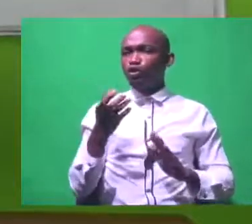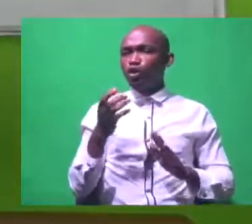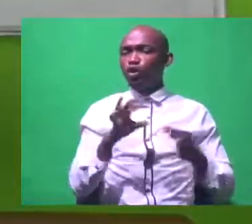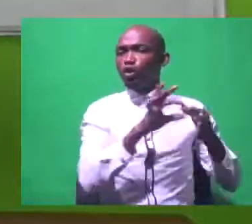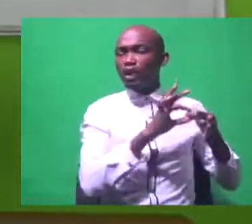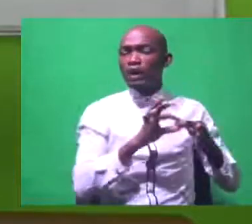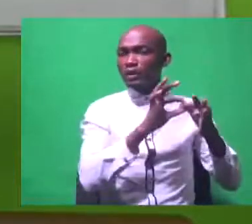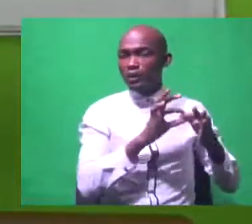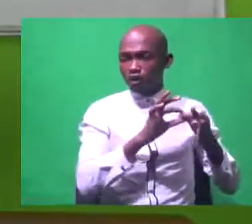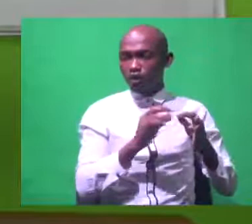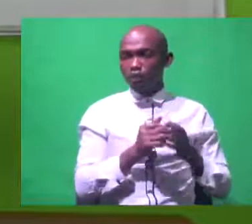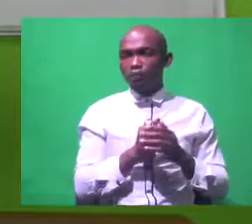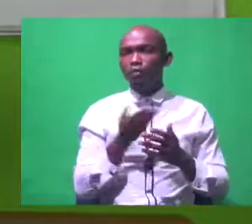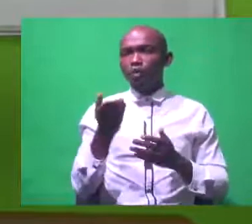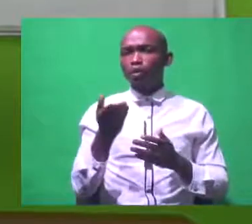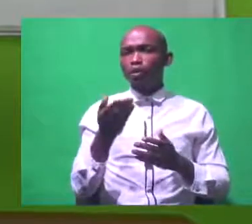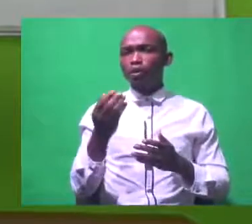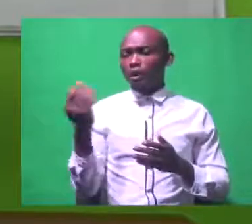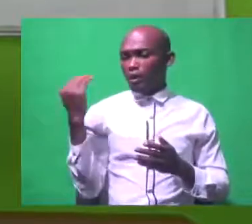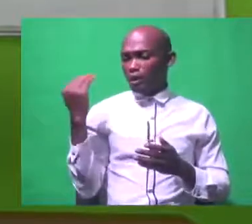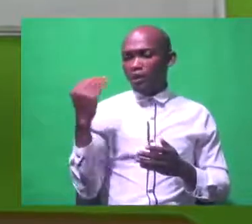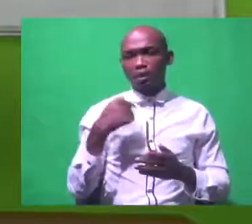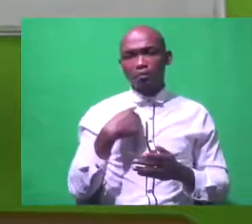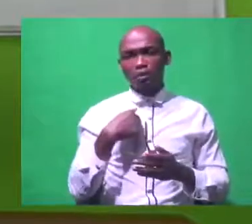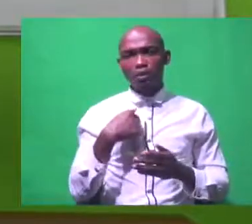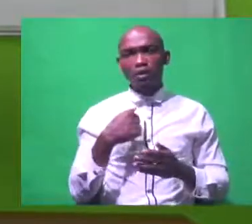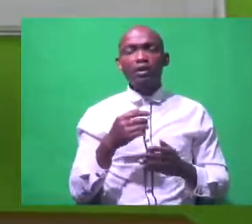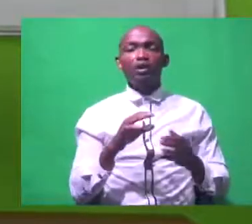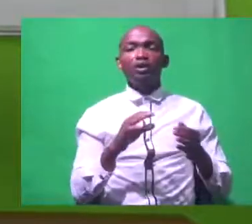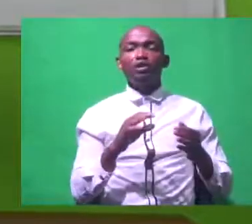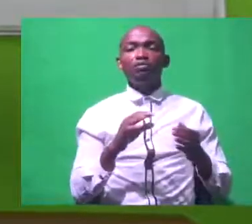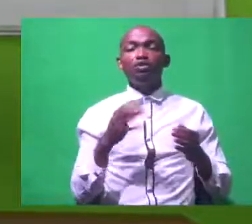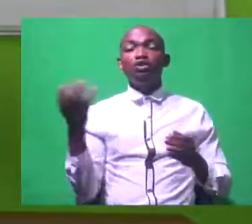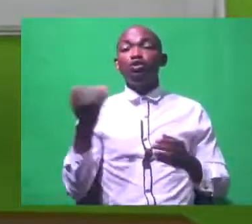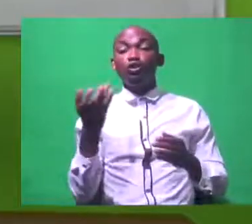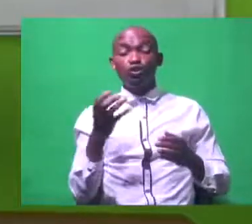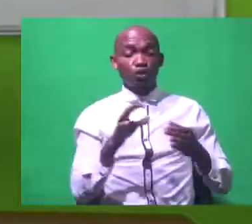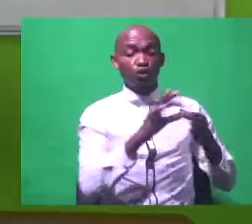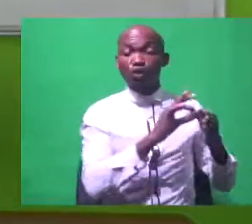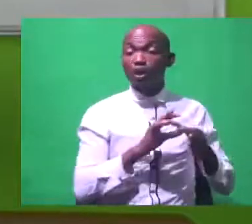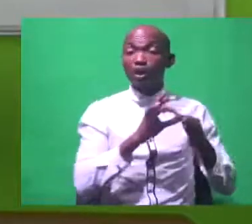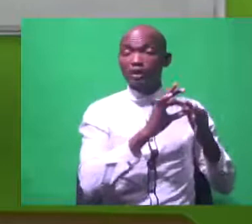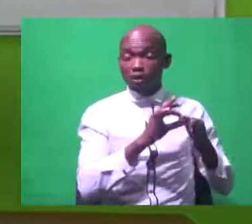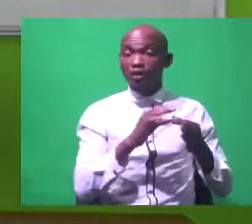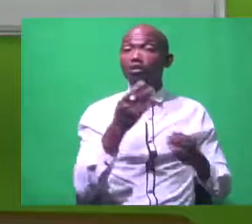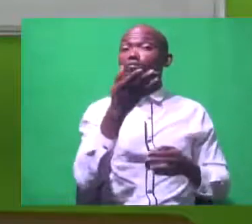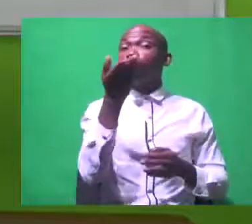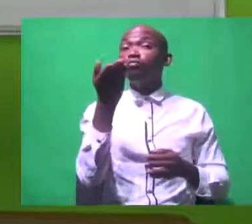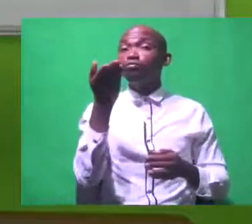Who can try to tell us the meaning of social organization? Yes.